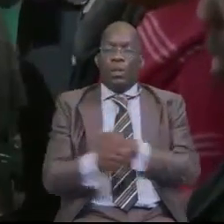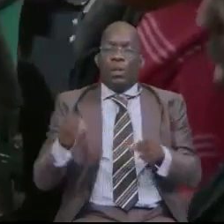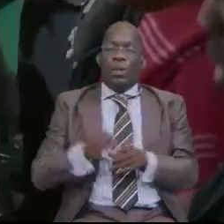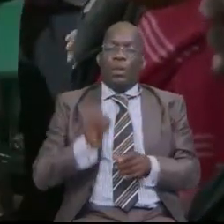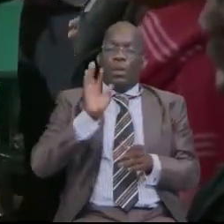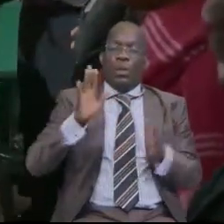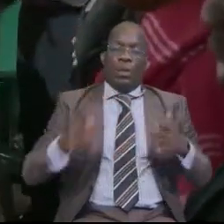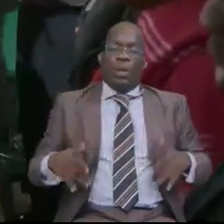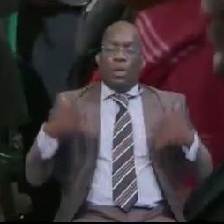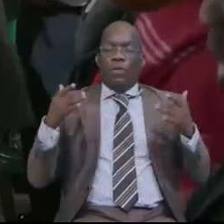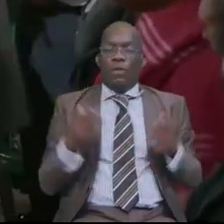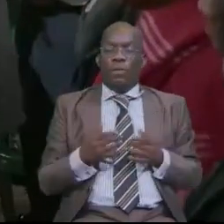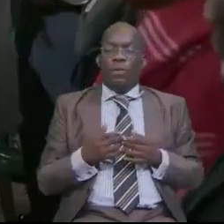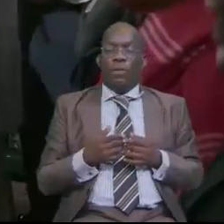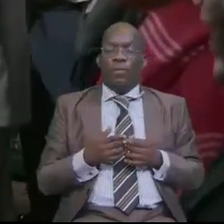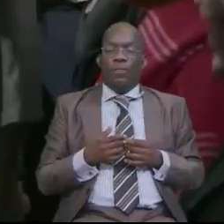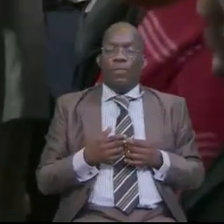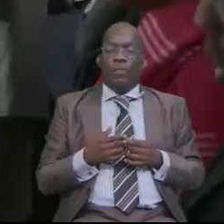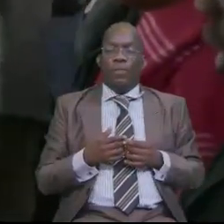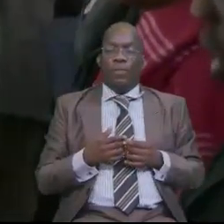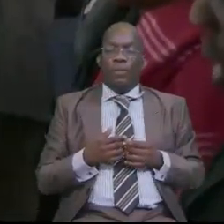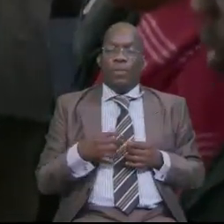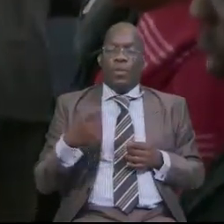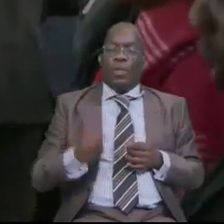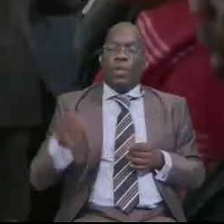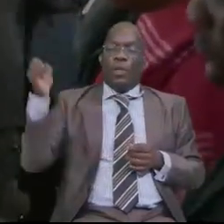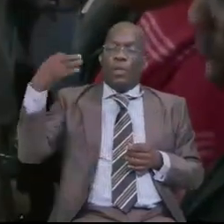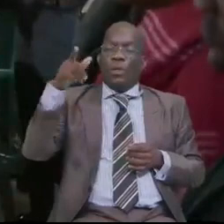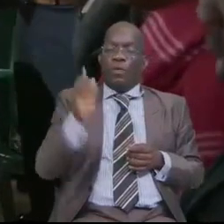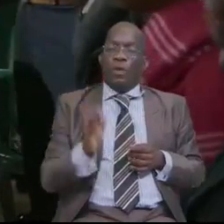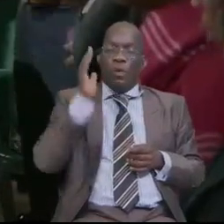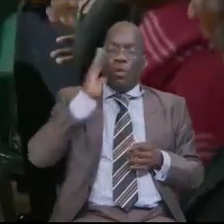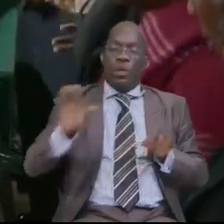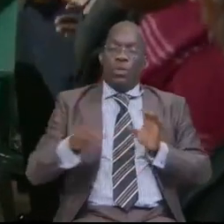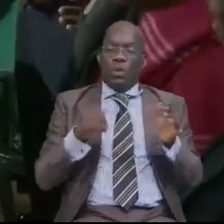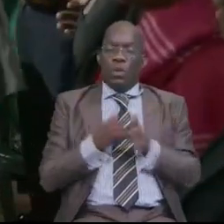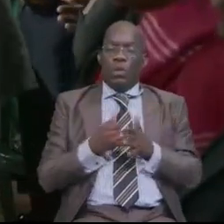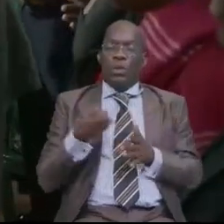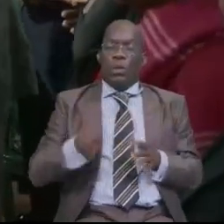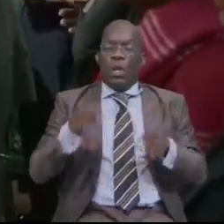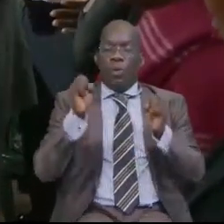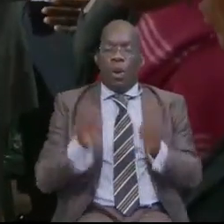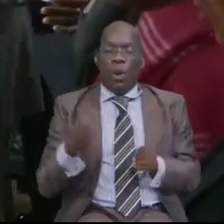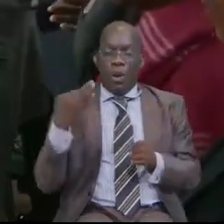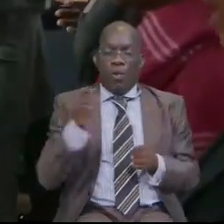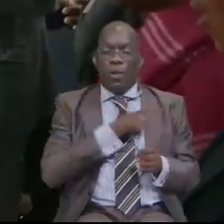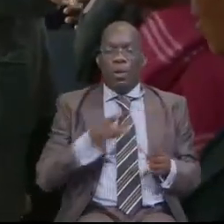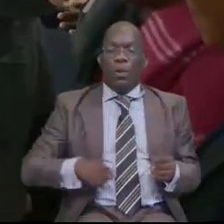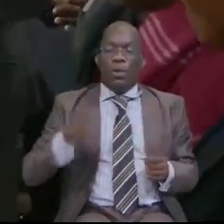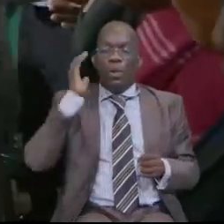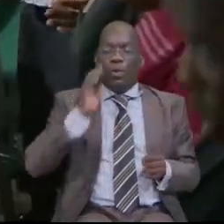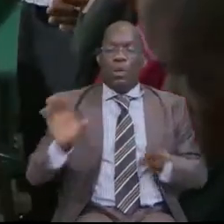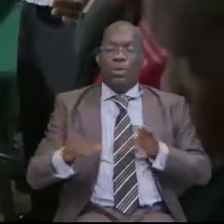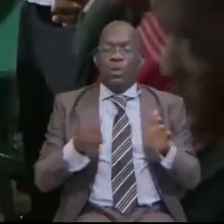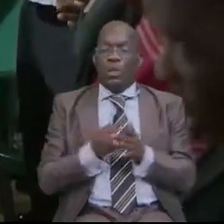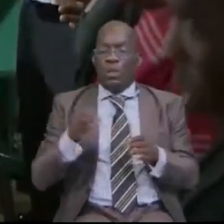life. The grace of God will do it. The power of the Lord will do it in your life. Tell